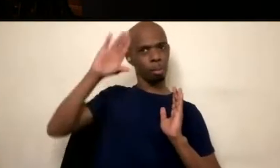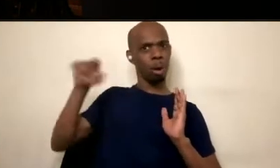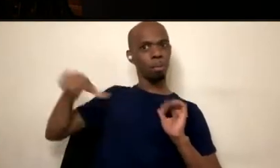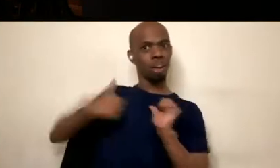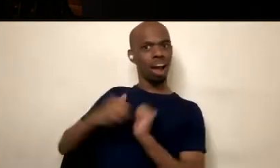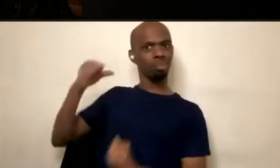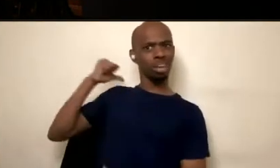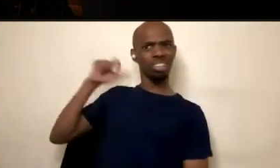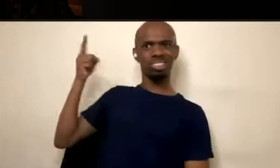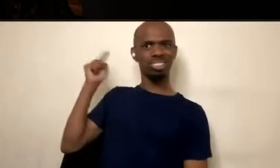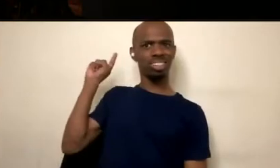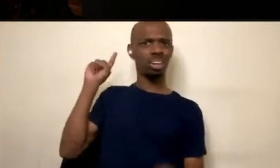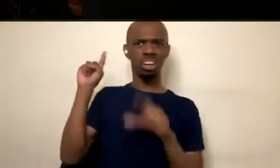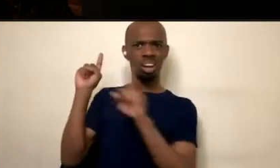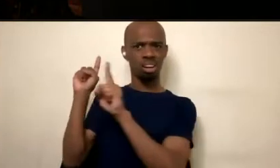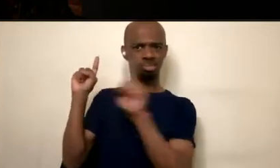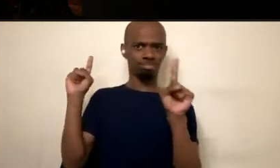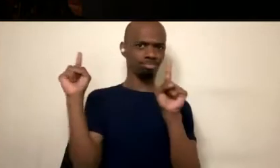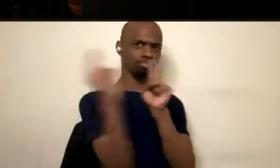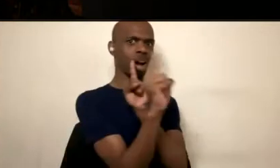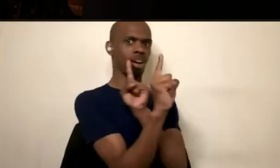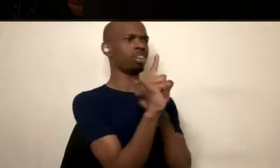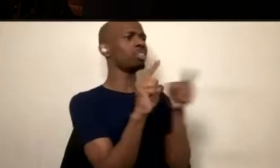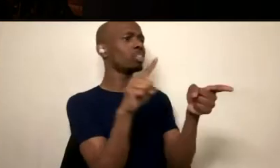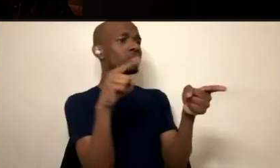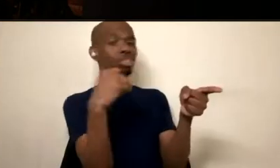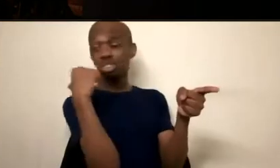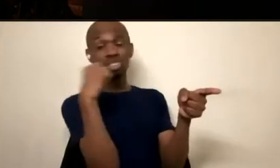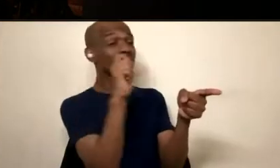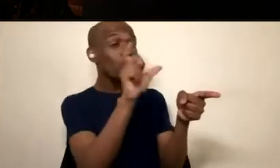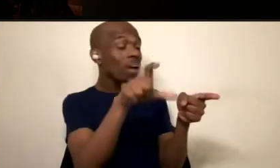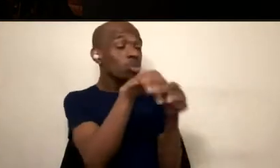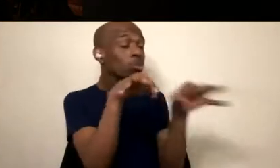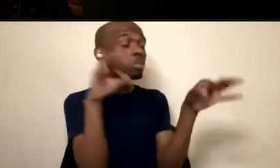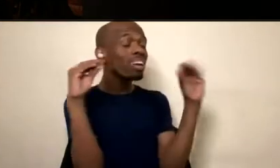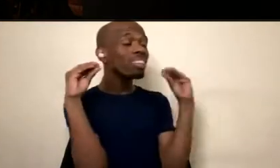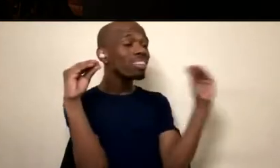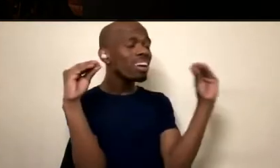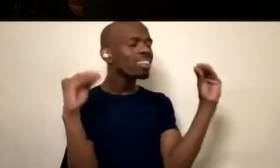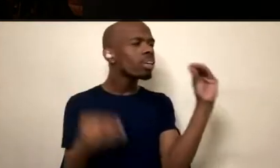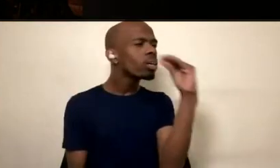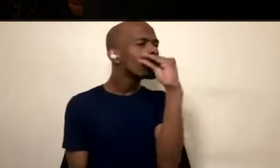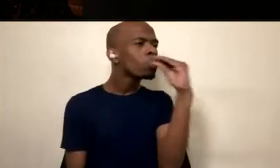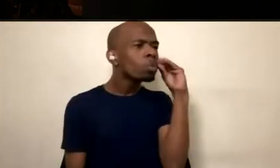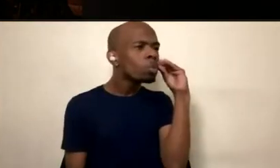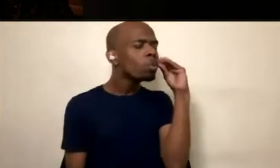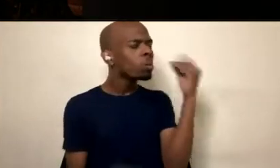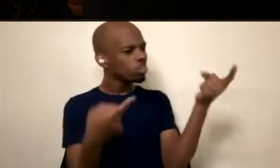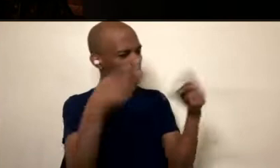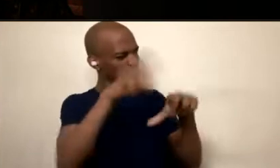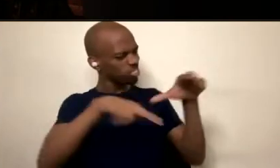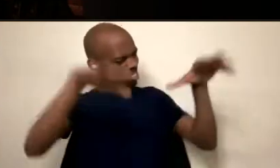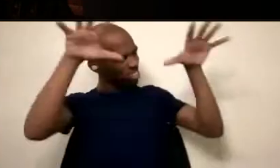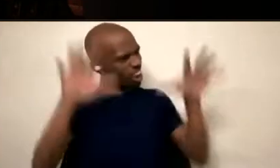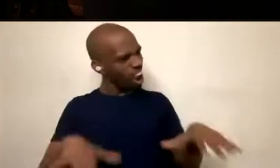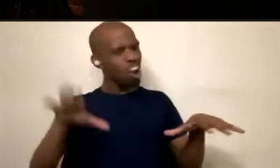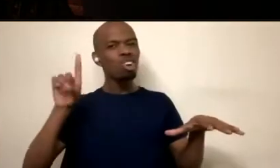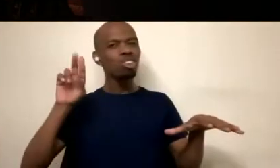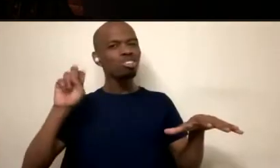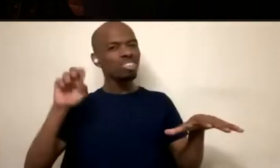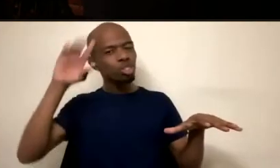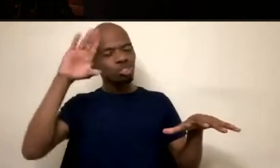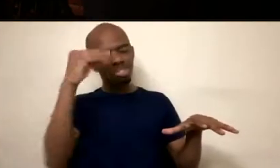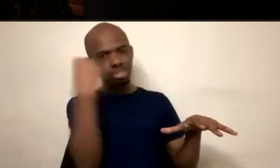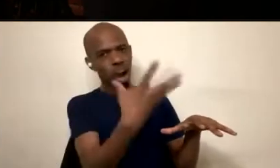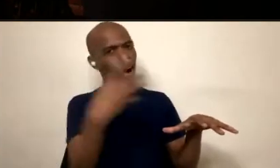I was like, you know, and he was like, and I loved it. My children, it was my children were just right there. You know, at first I was called mama,